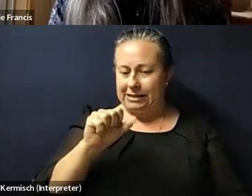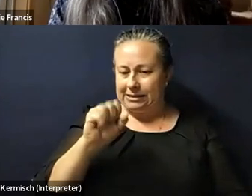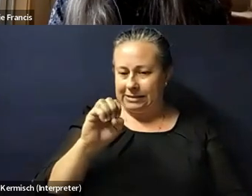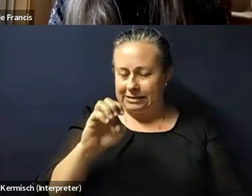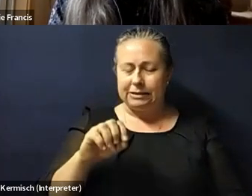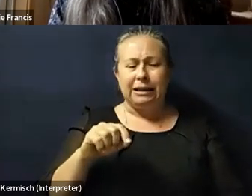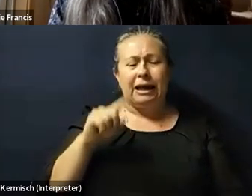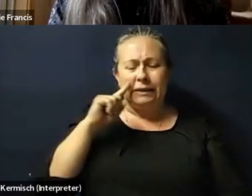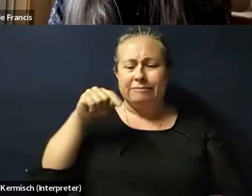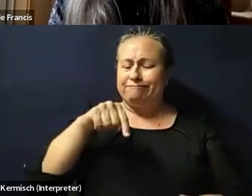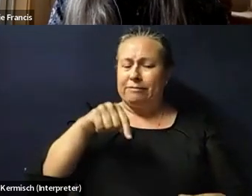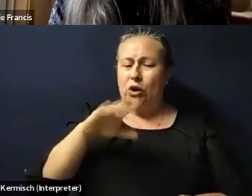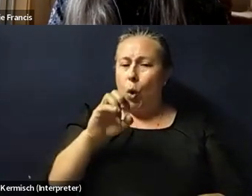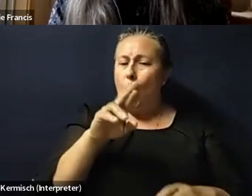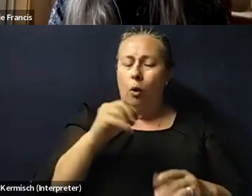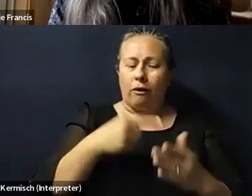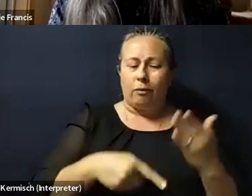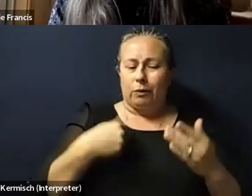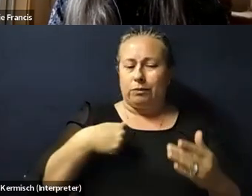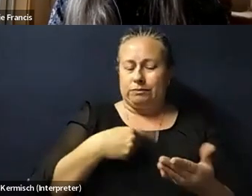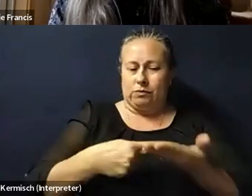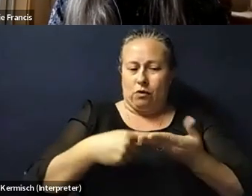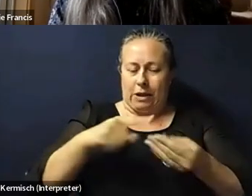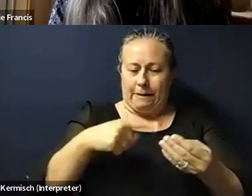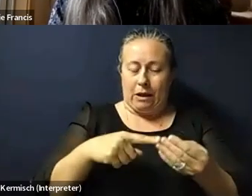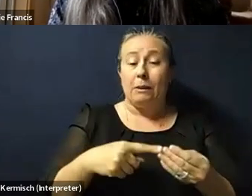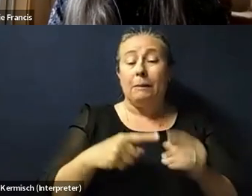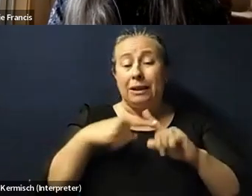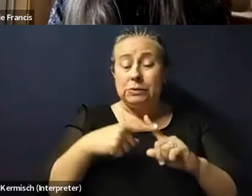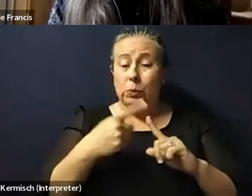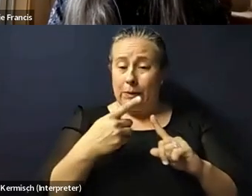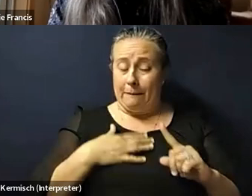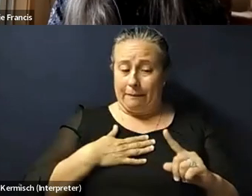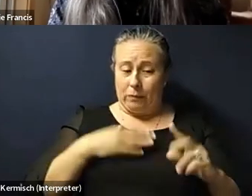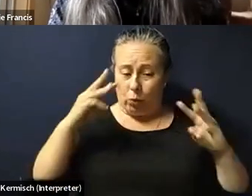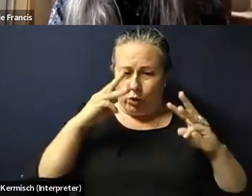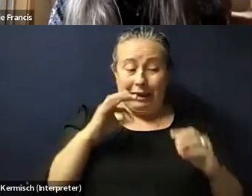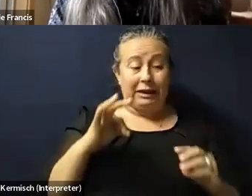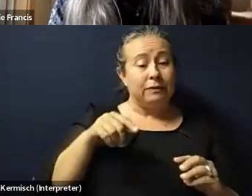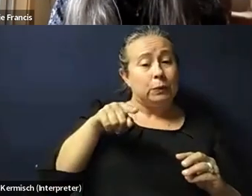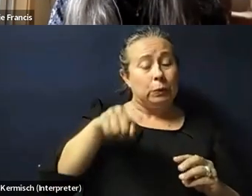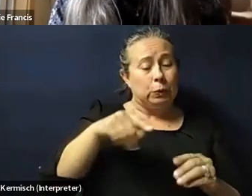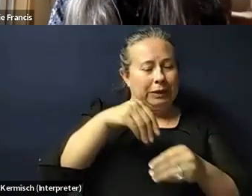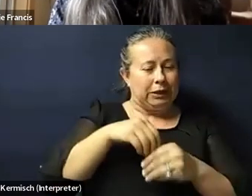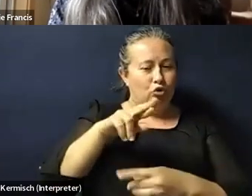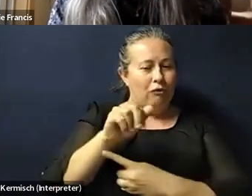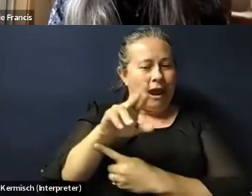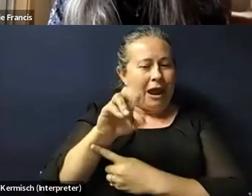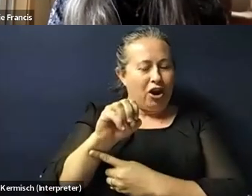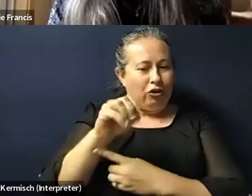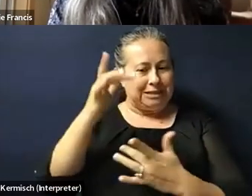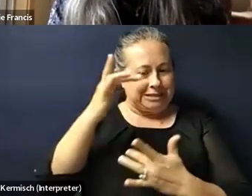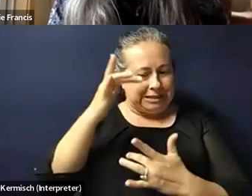core of a lot of what we're talking about and a core of one of my worries. Because for example, if you're in a rare disease community,